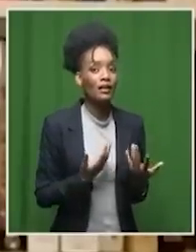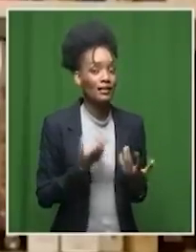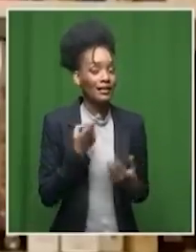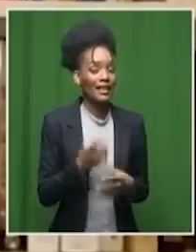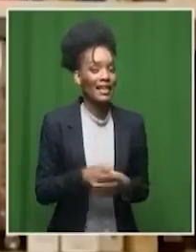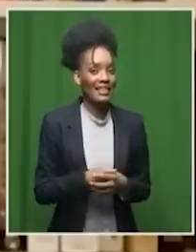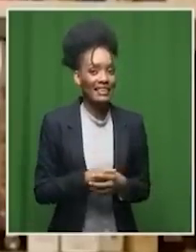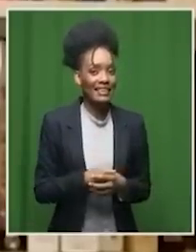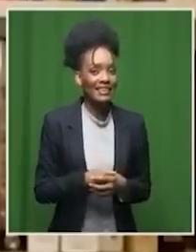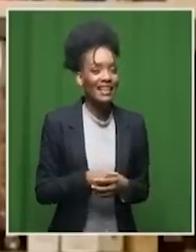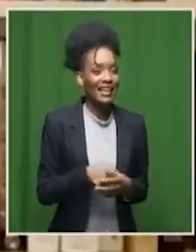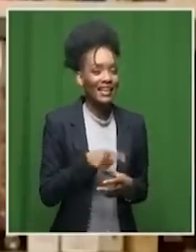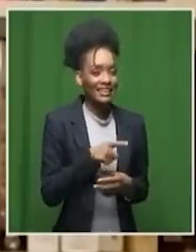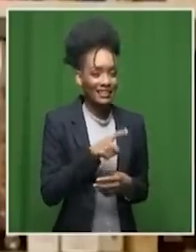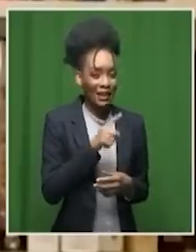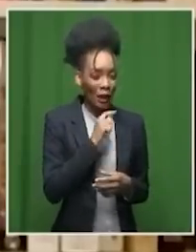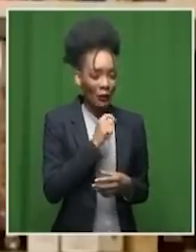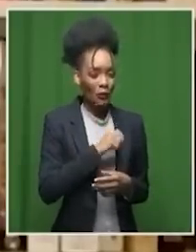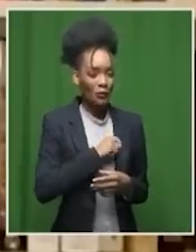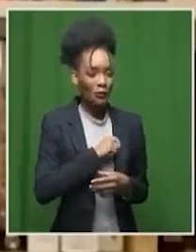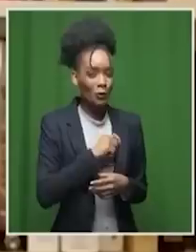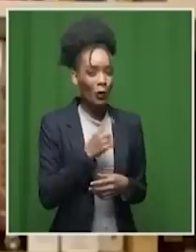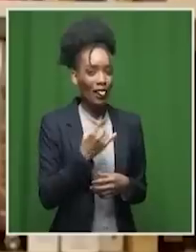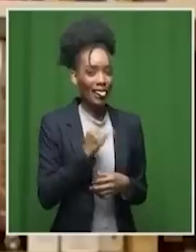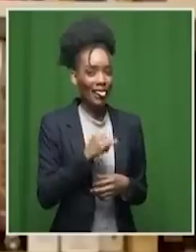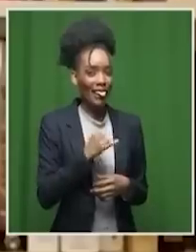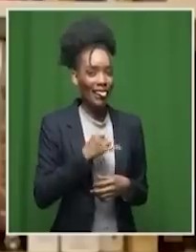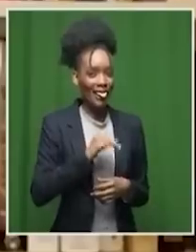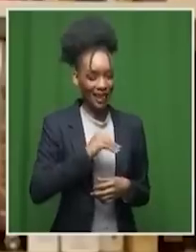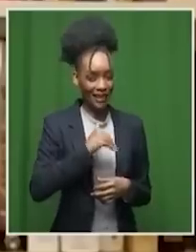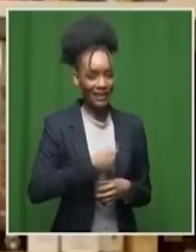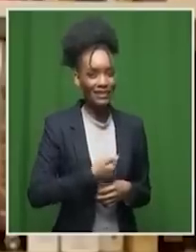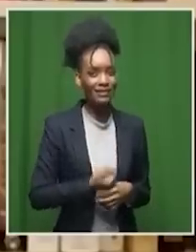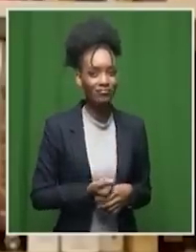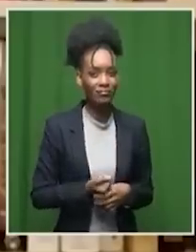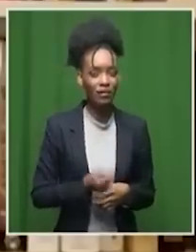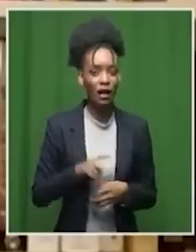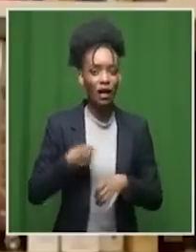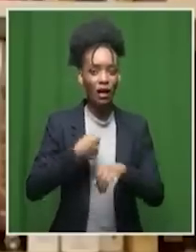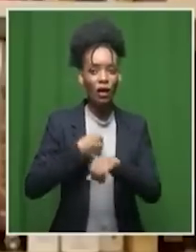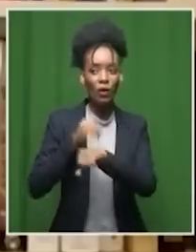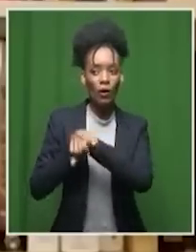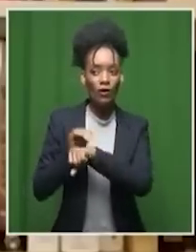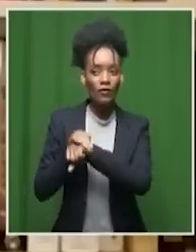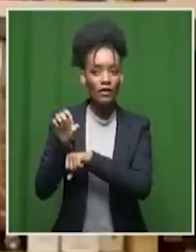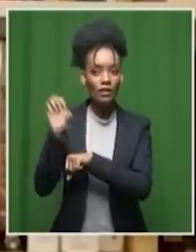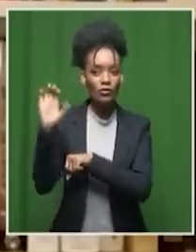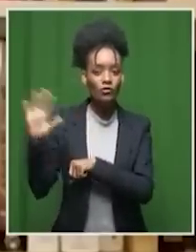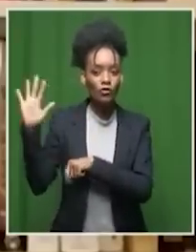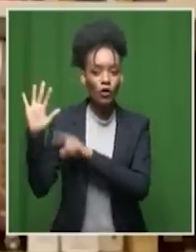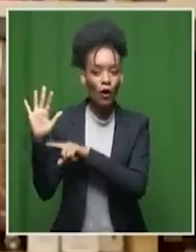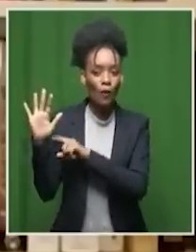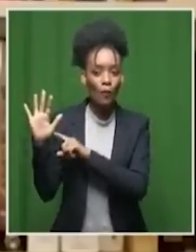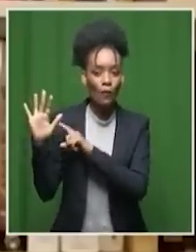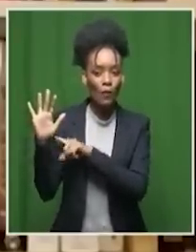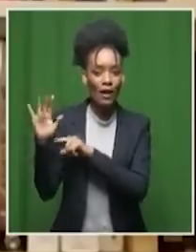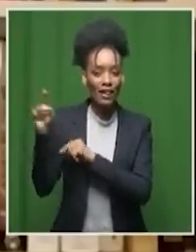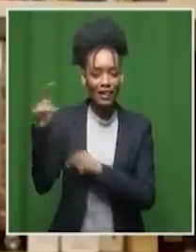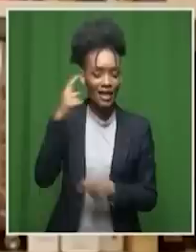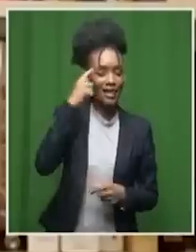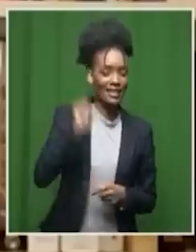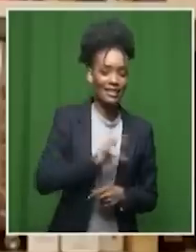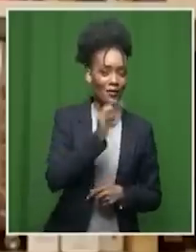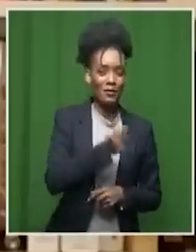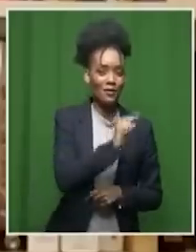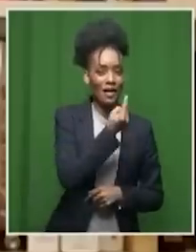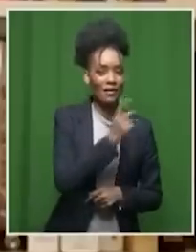wound. Yes, of course, our friends in Europe have not always served this country well. Let us go to